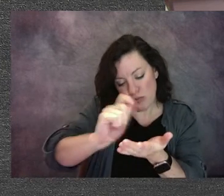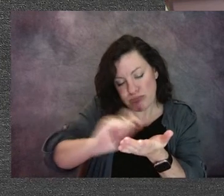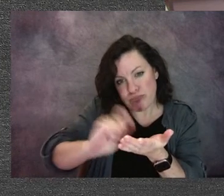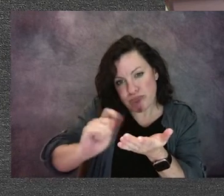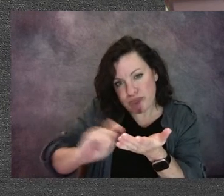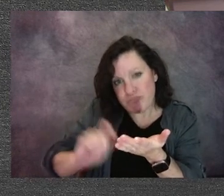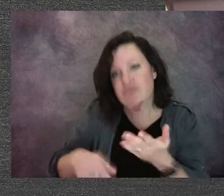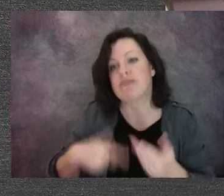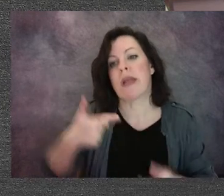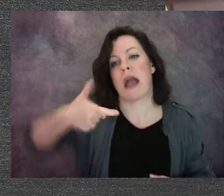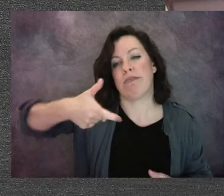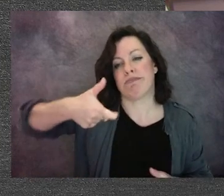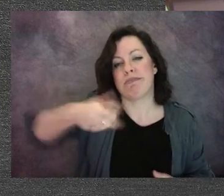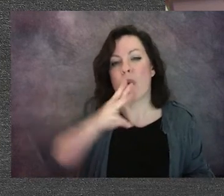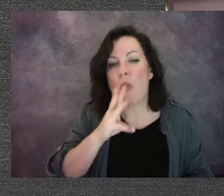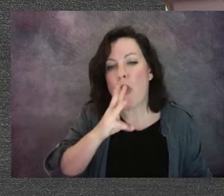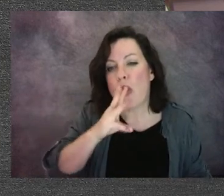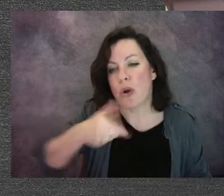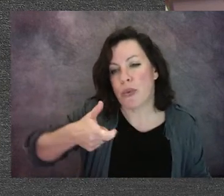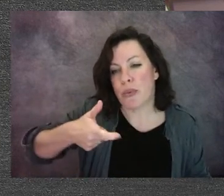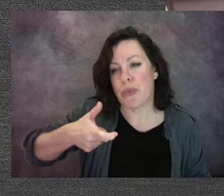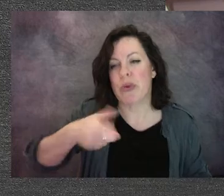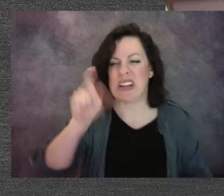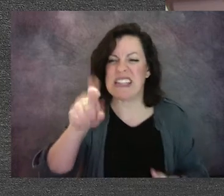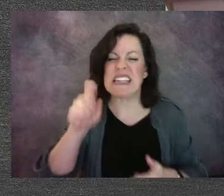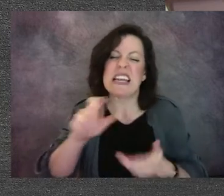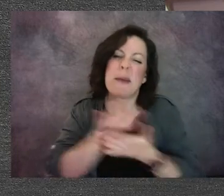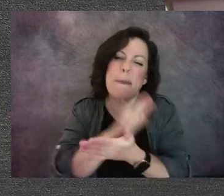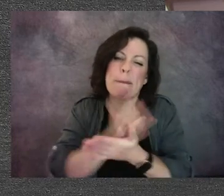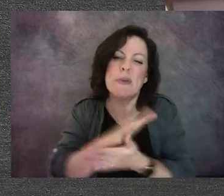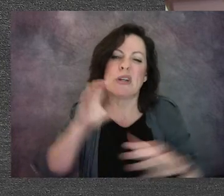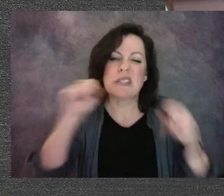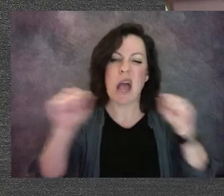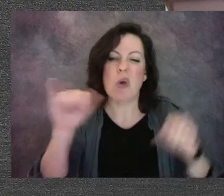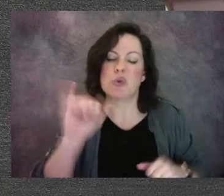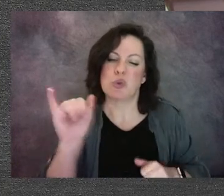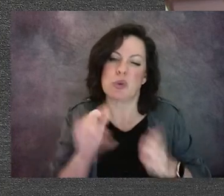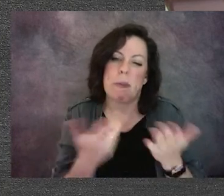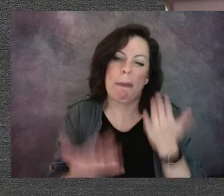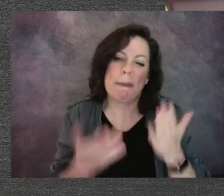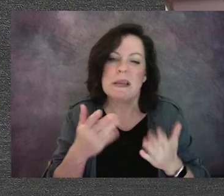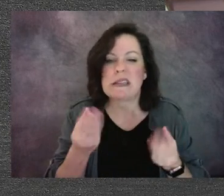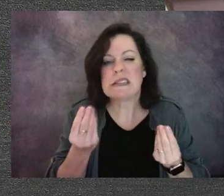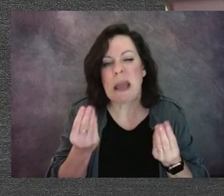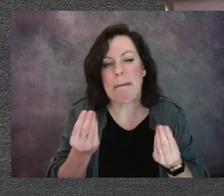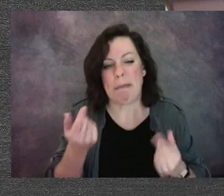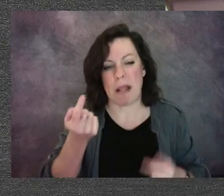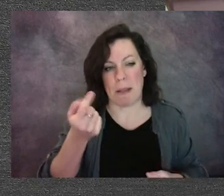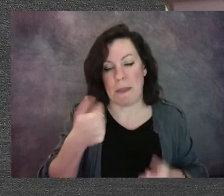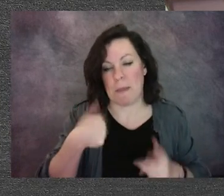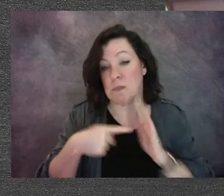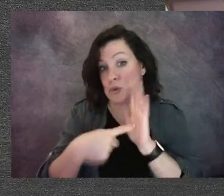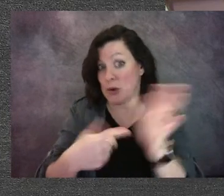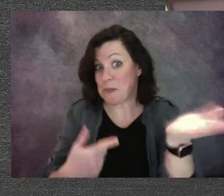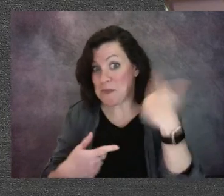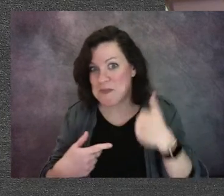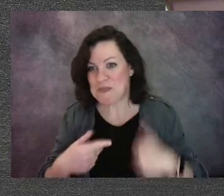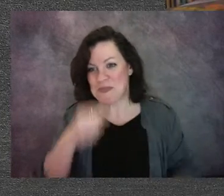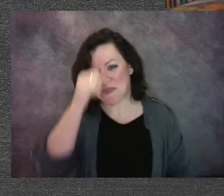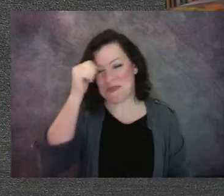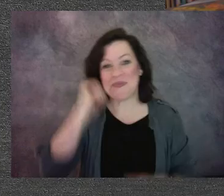of water. If you don't have that, we could probably use a little damp paper towel. Go get those supplies and come on